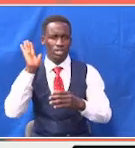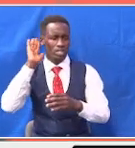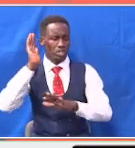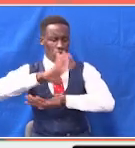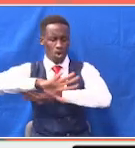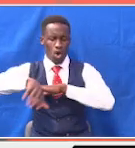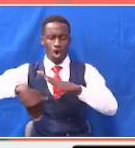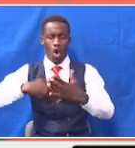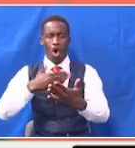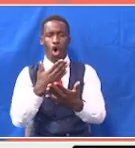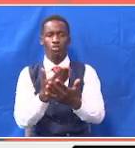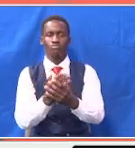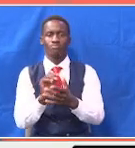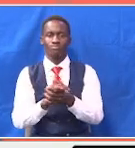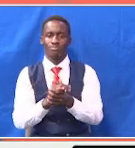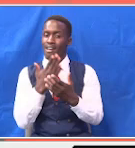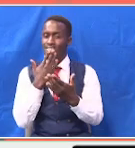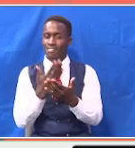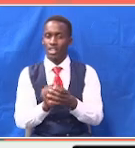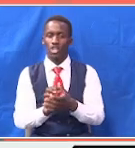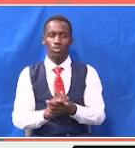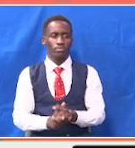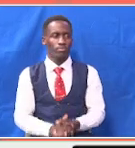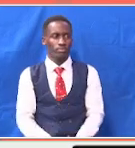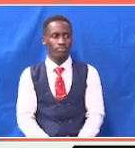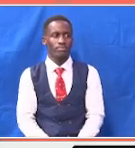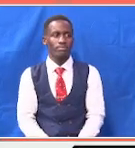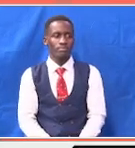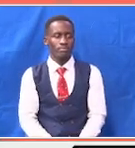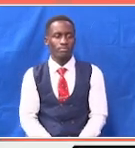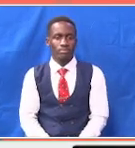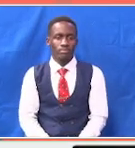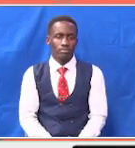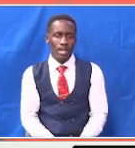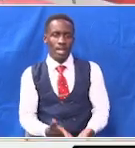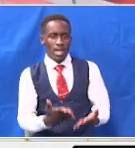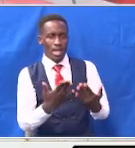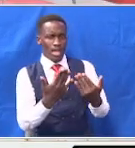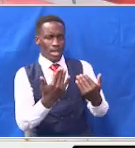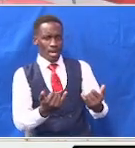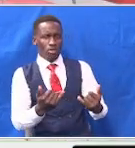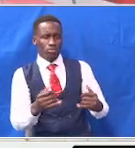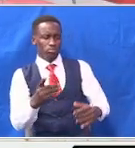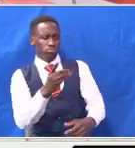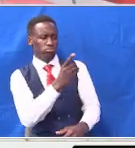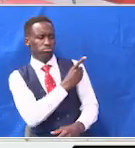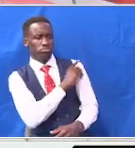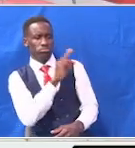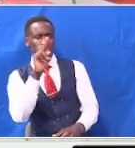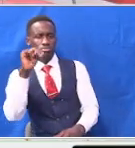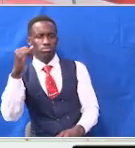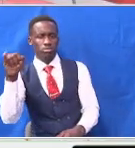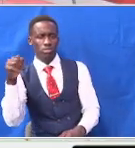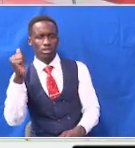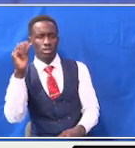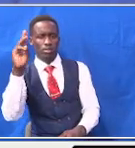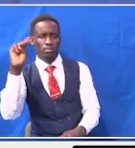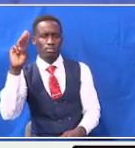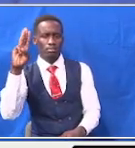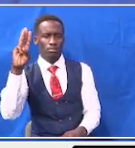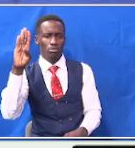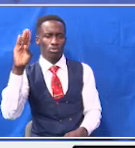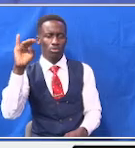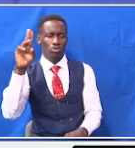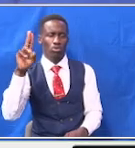of them. All right. Thank you. All right. Now, Dr. Ojiambo, the president outlined an